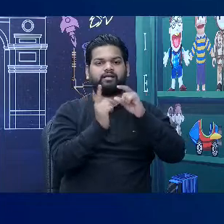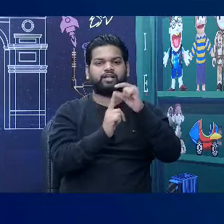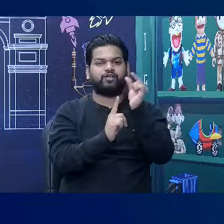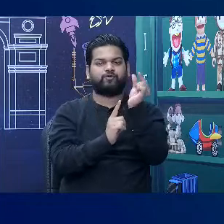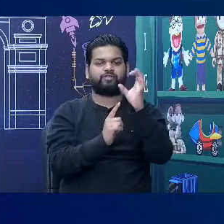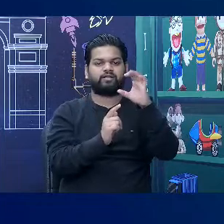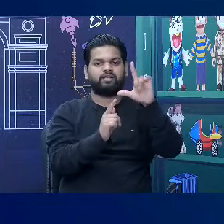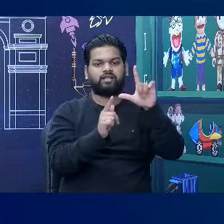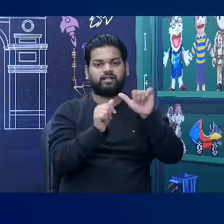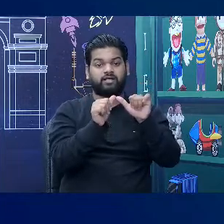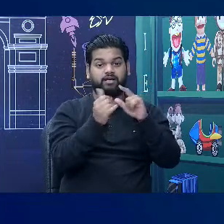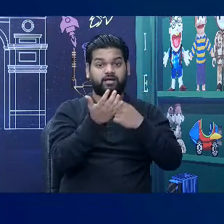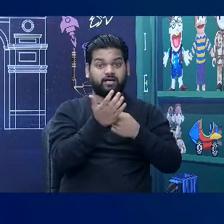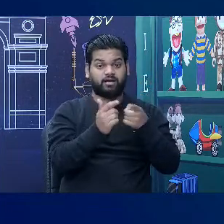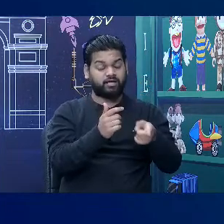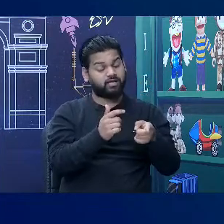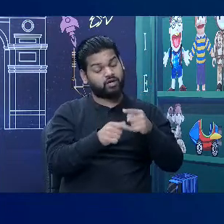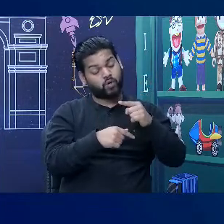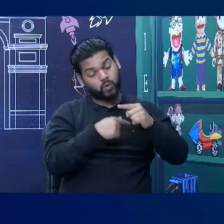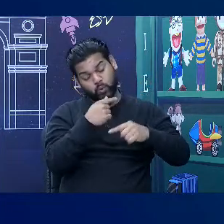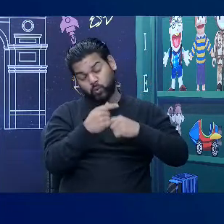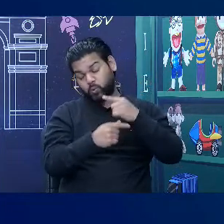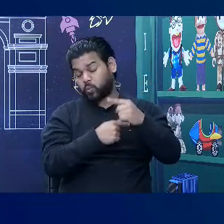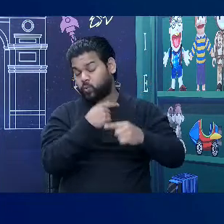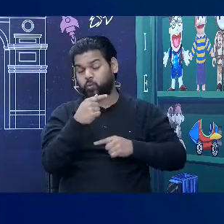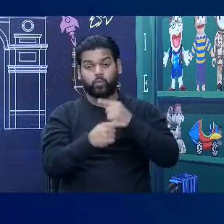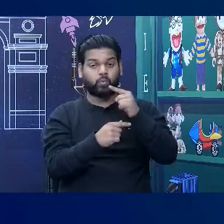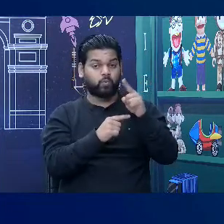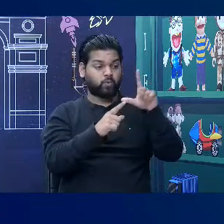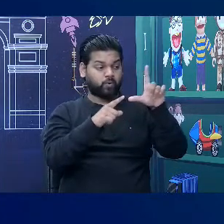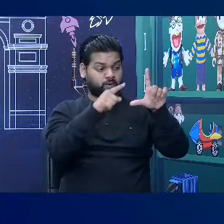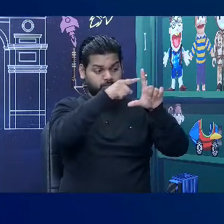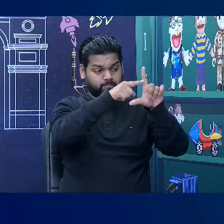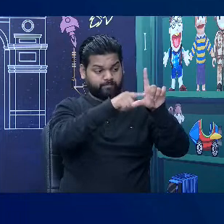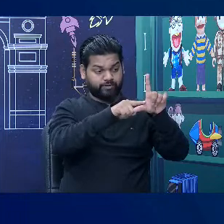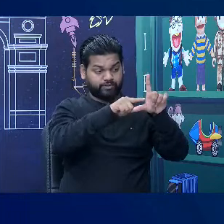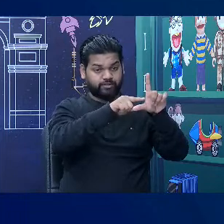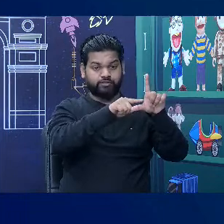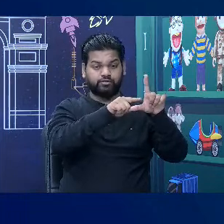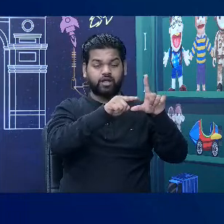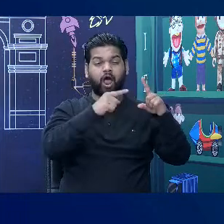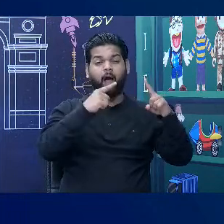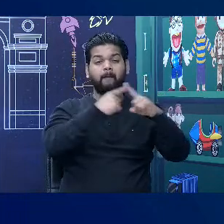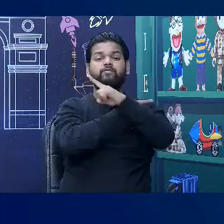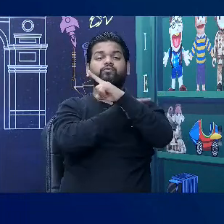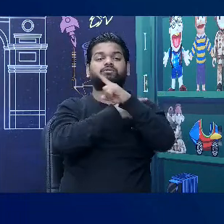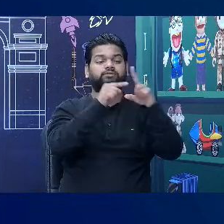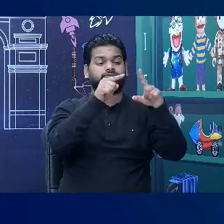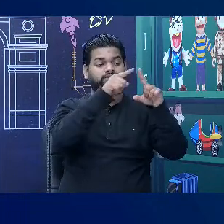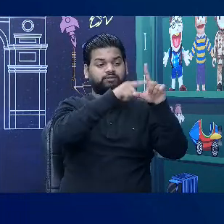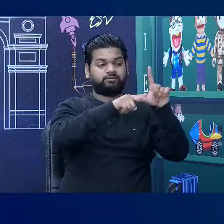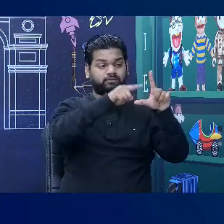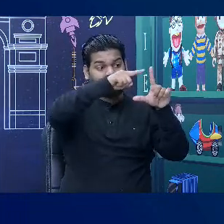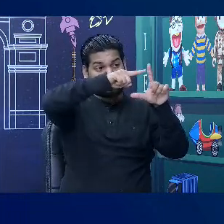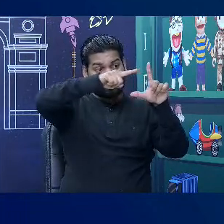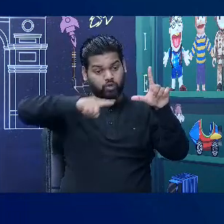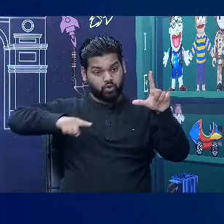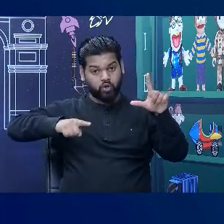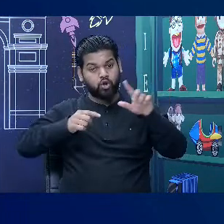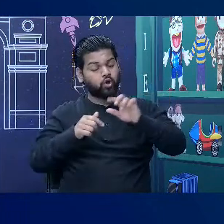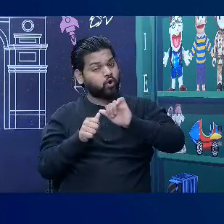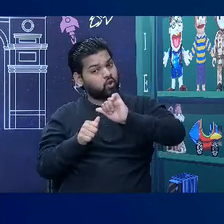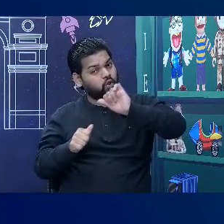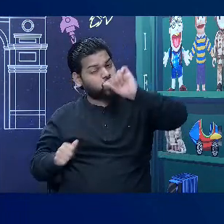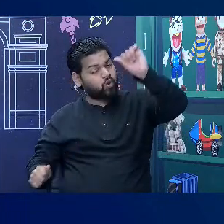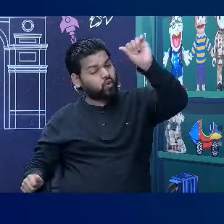will be opposite to a right angle. This they need And to in remember. this also we can see the hypotenuse. Yes, this is the